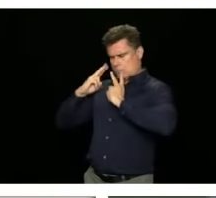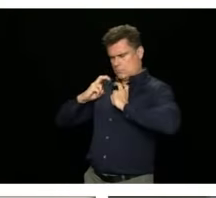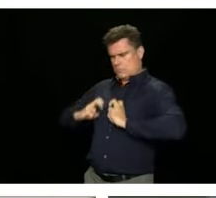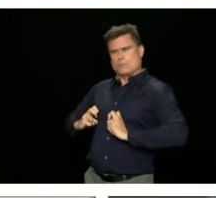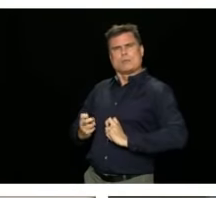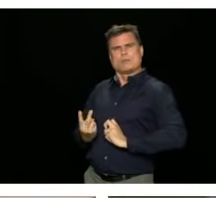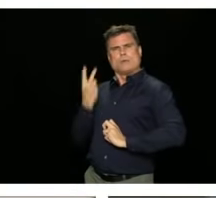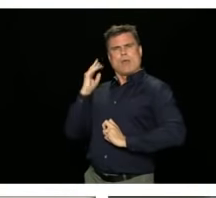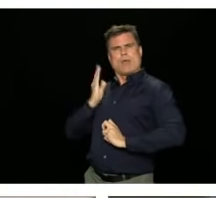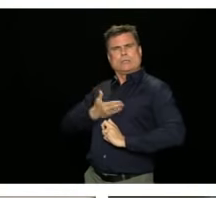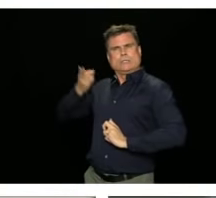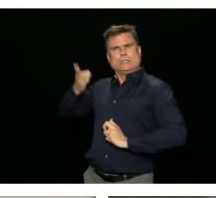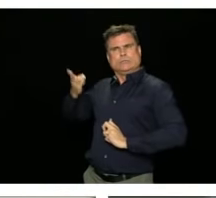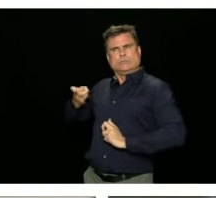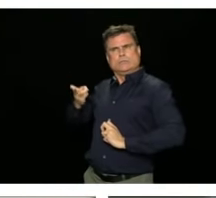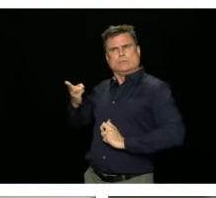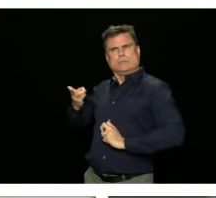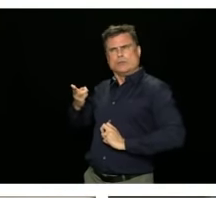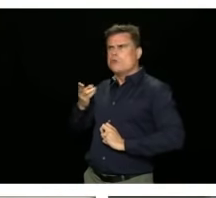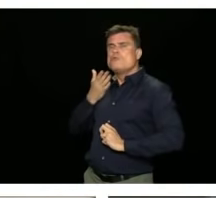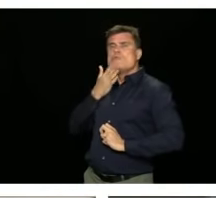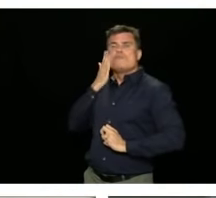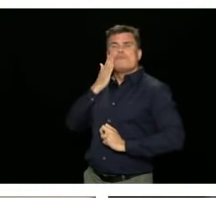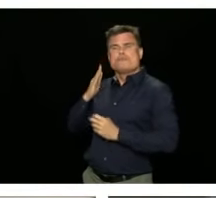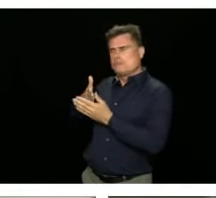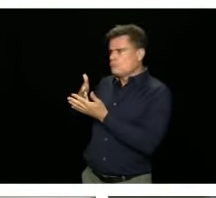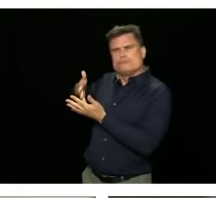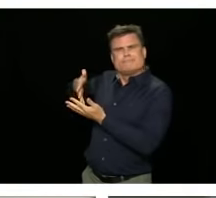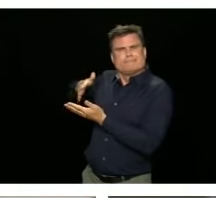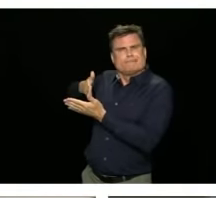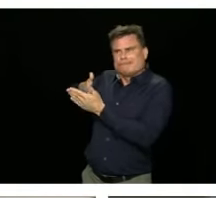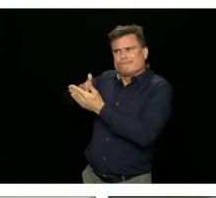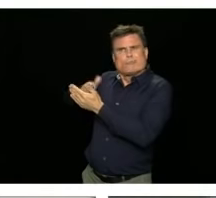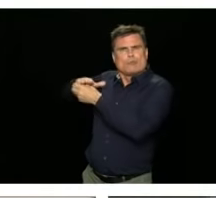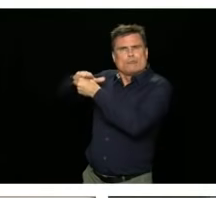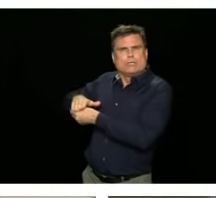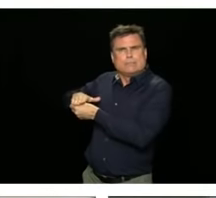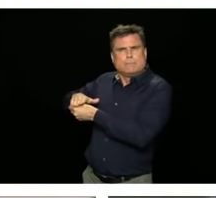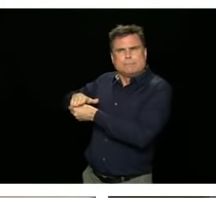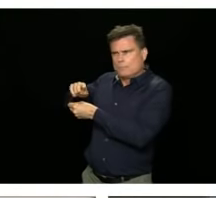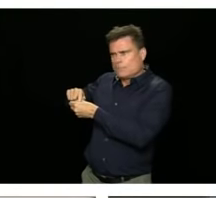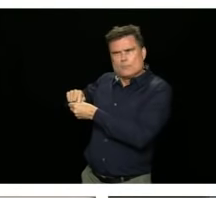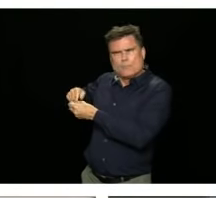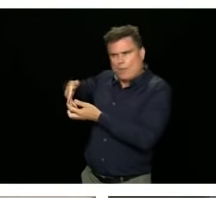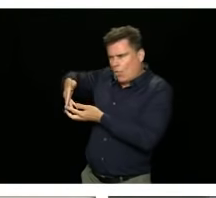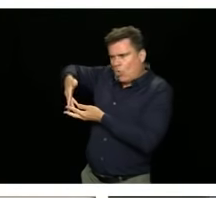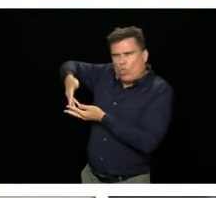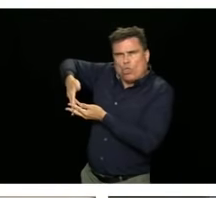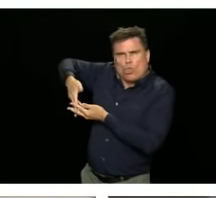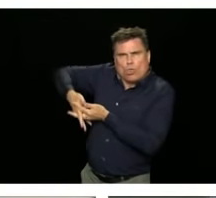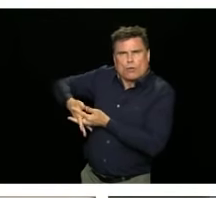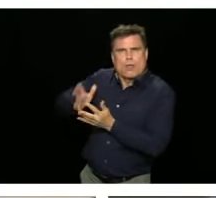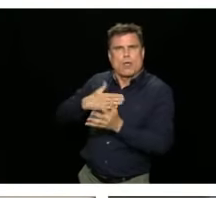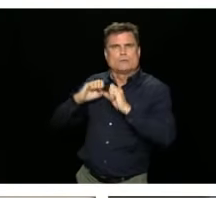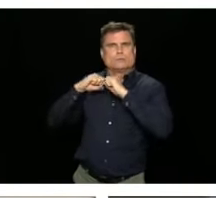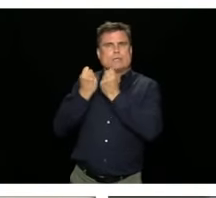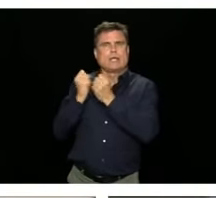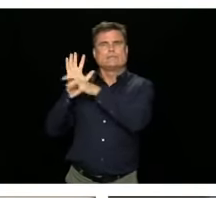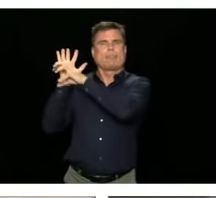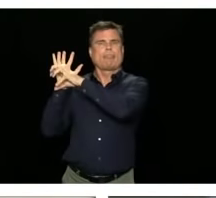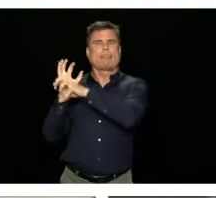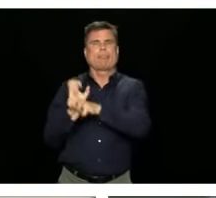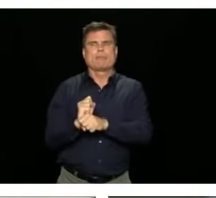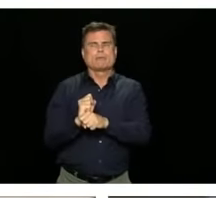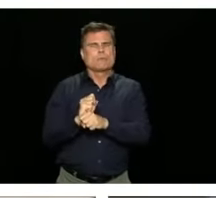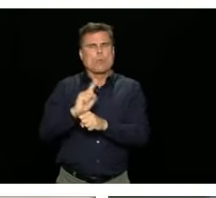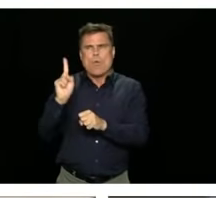taking that apart and looking at how it affects the structures and the systems that we live in, how it informs the